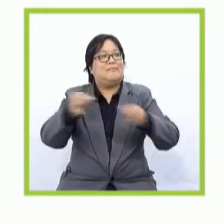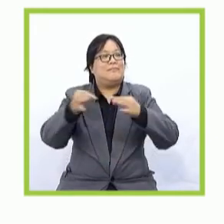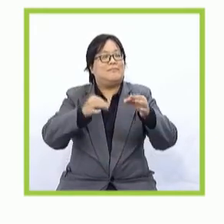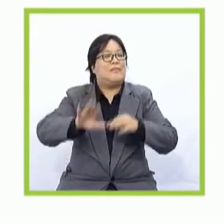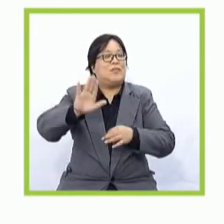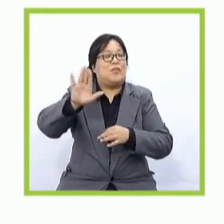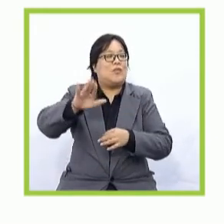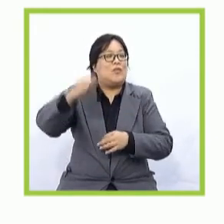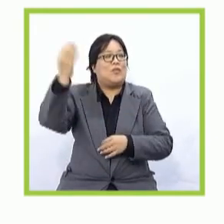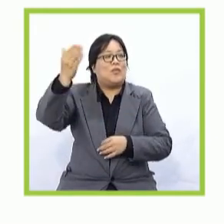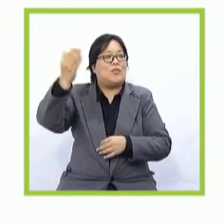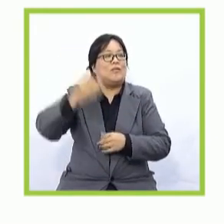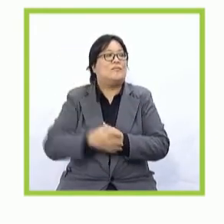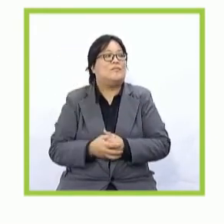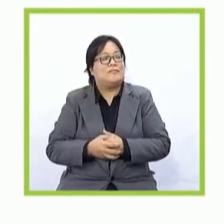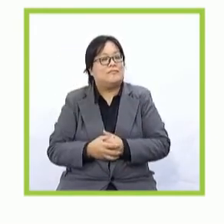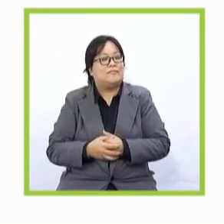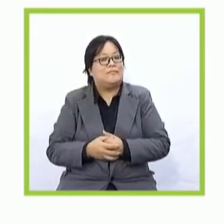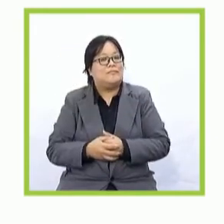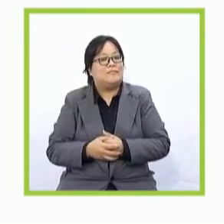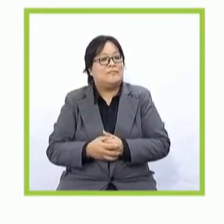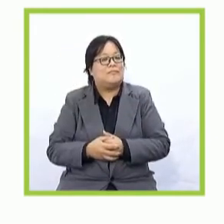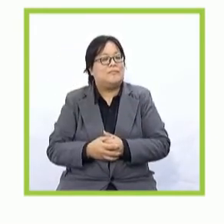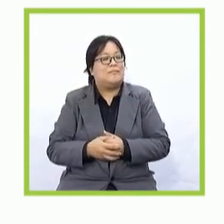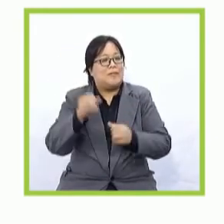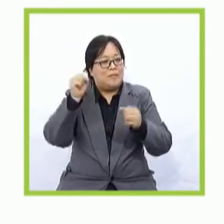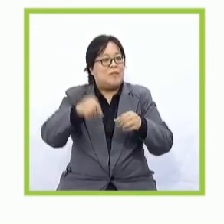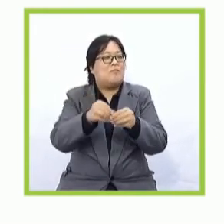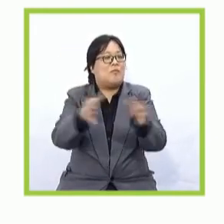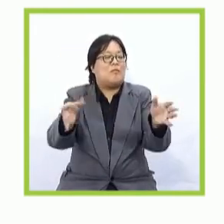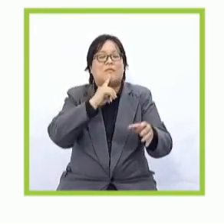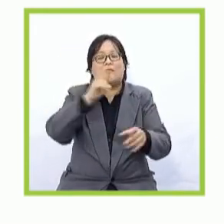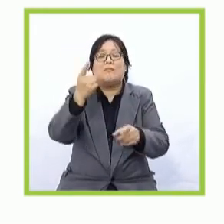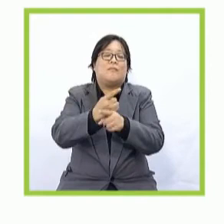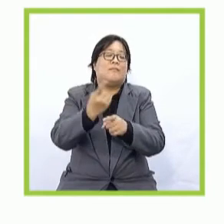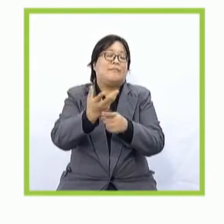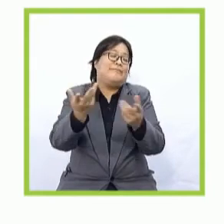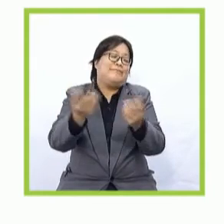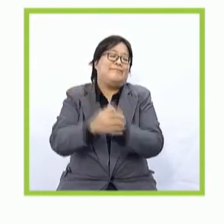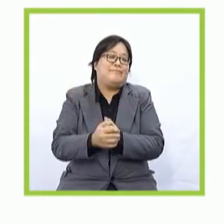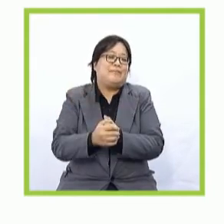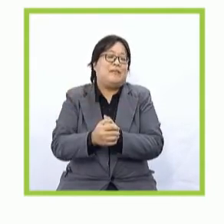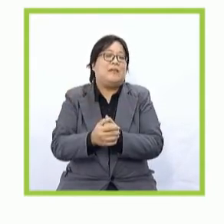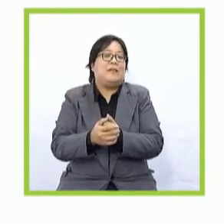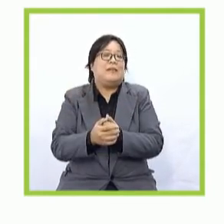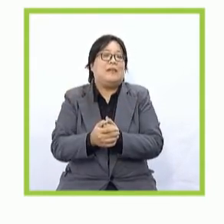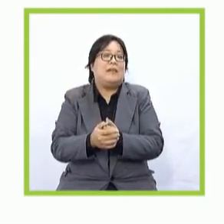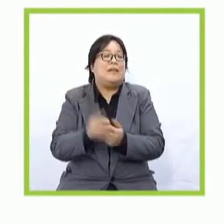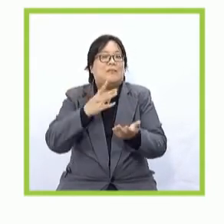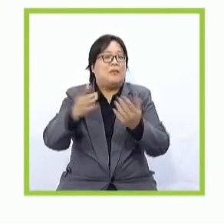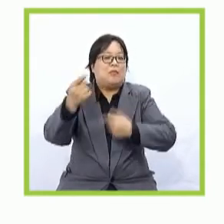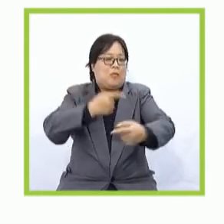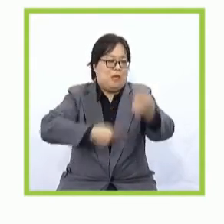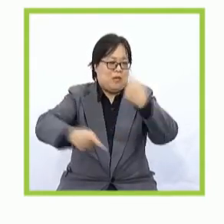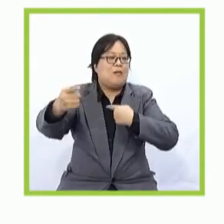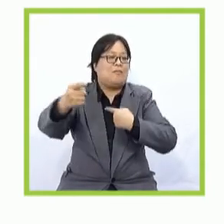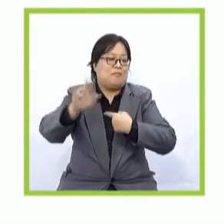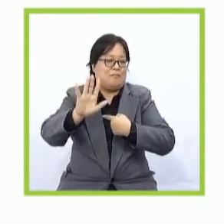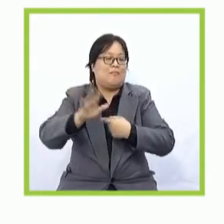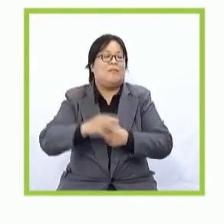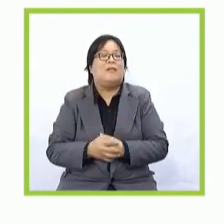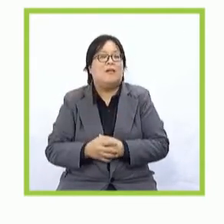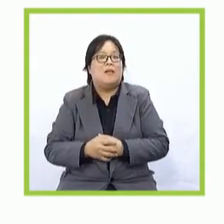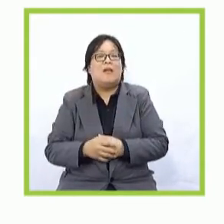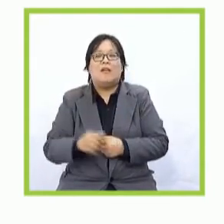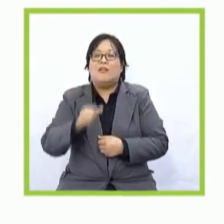your keynote, but yes. Can you just talk a little bit more on that? It's absolutely not true. I mean, in fact, the causality works the other way.